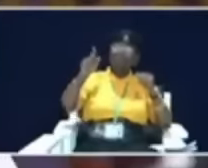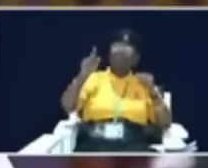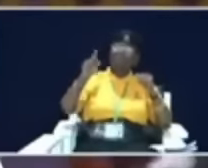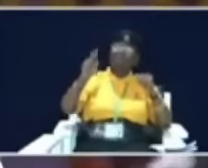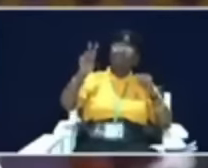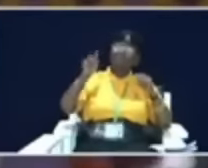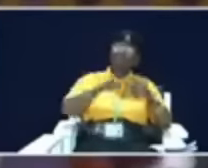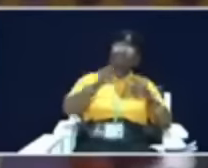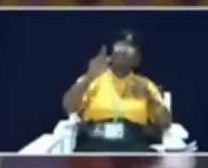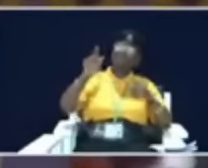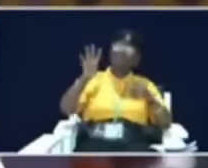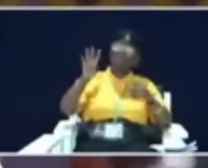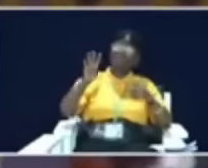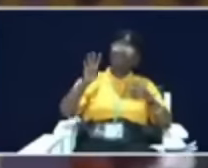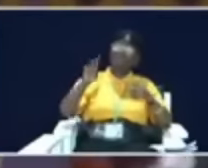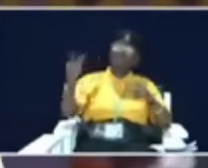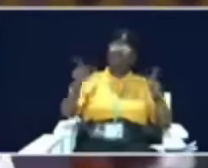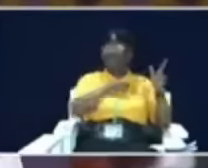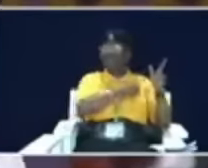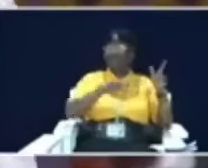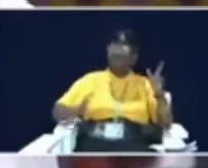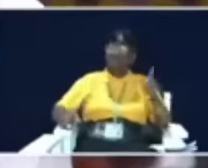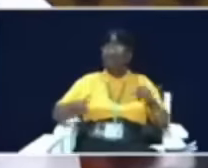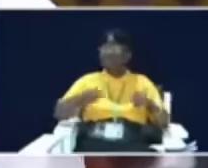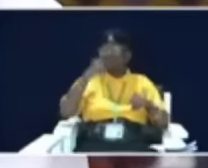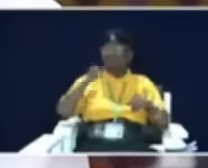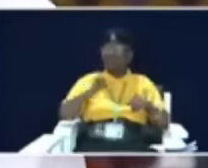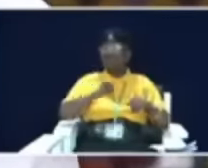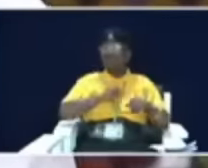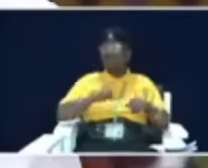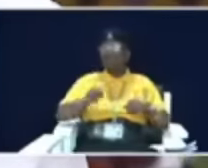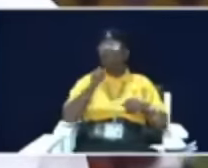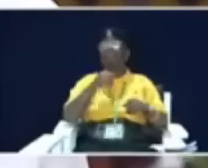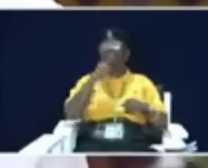The Lord says that I should tell a woman.